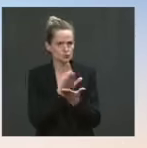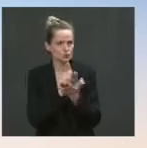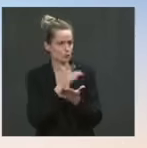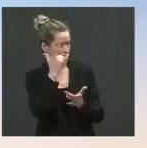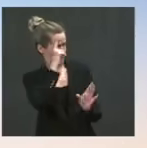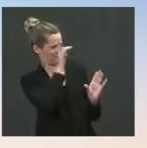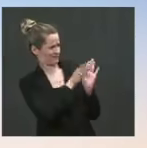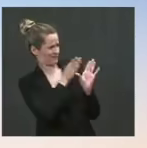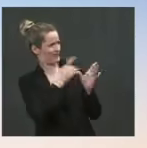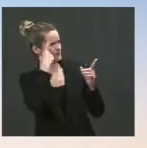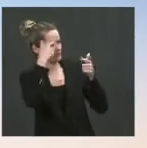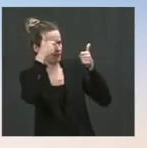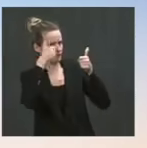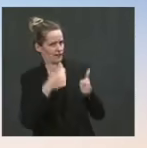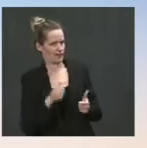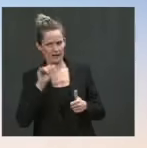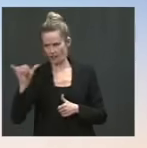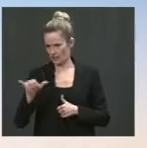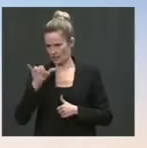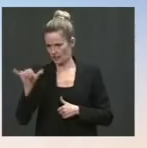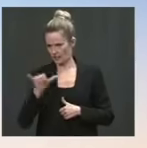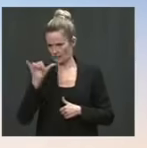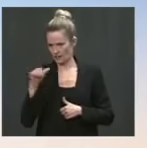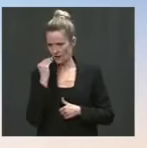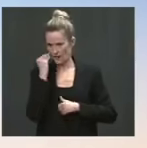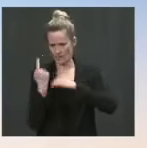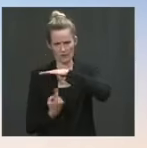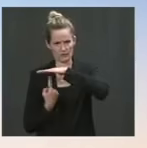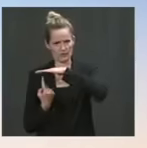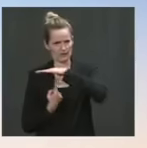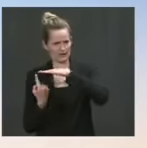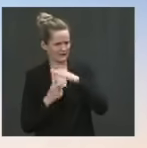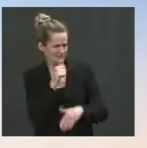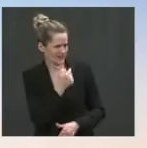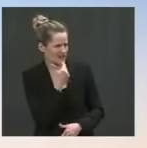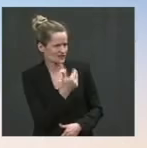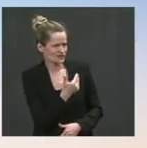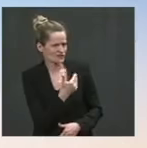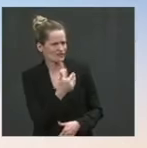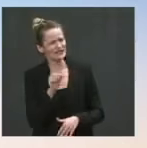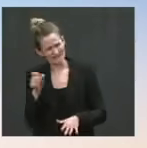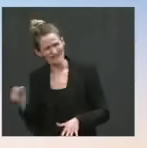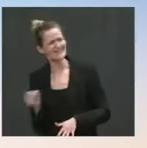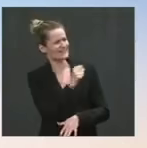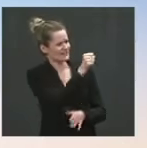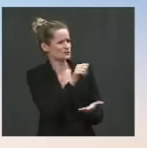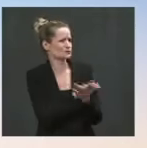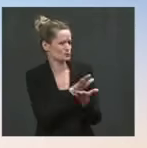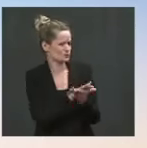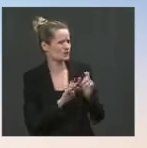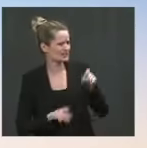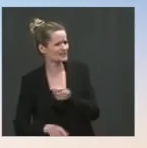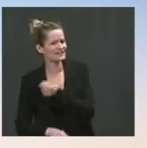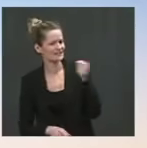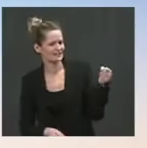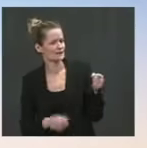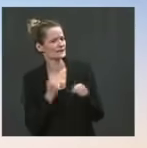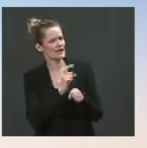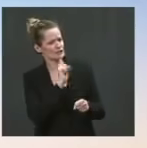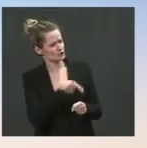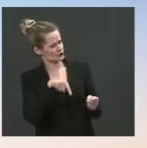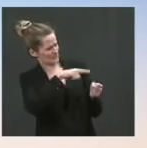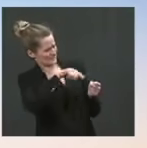not being in school, and we should take the mitigation measures needed in order for them to be in school and in the classroom, including masking and including